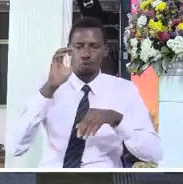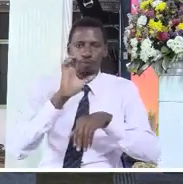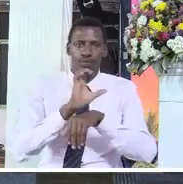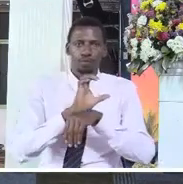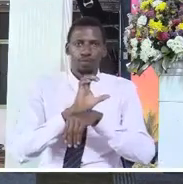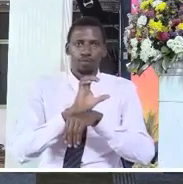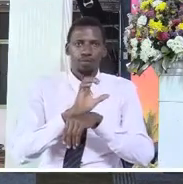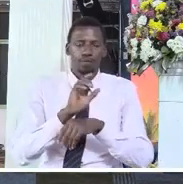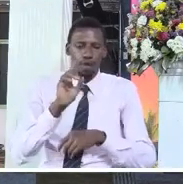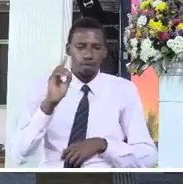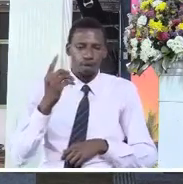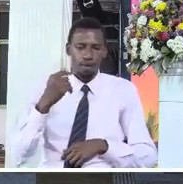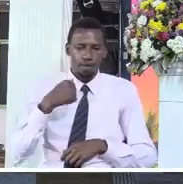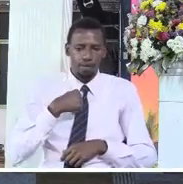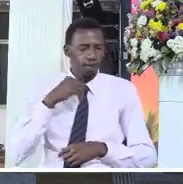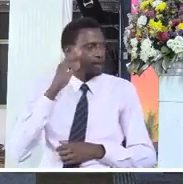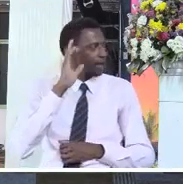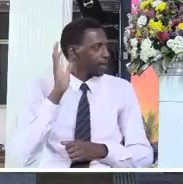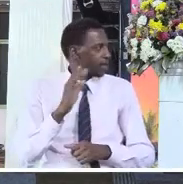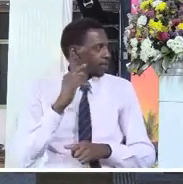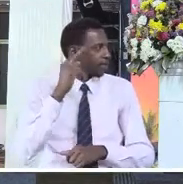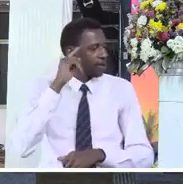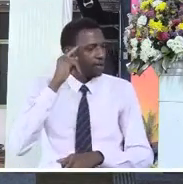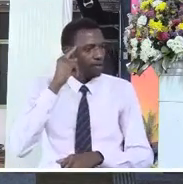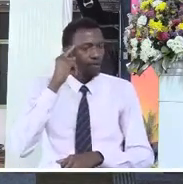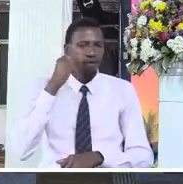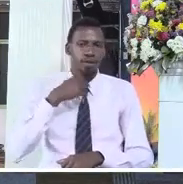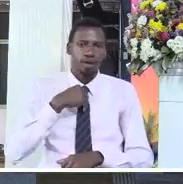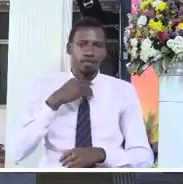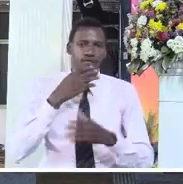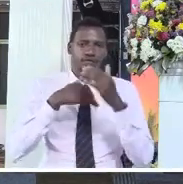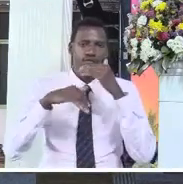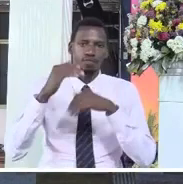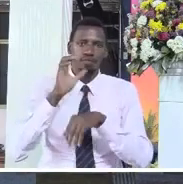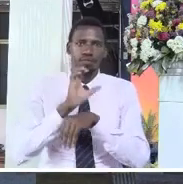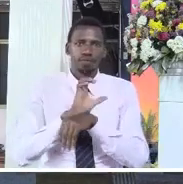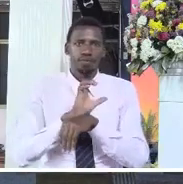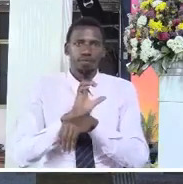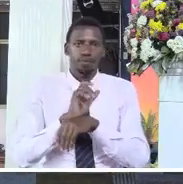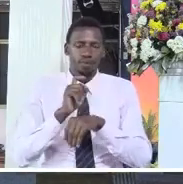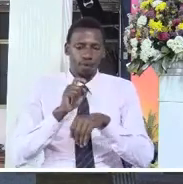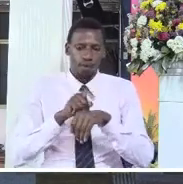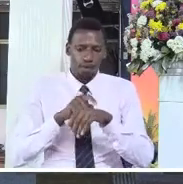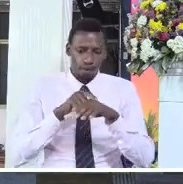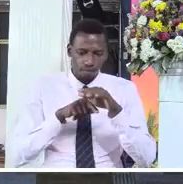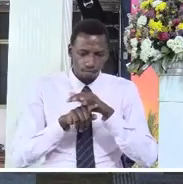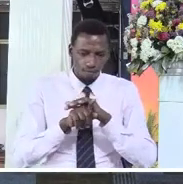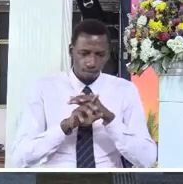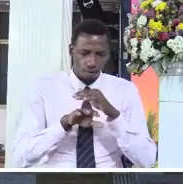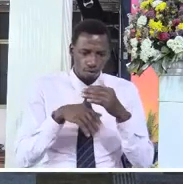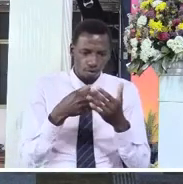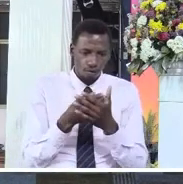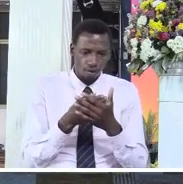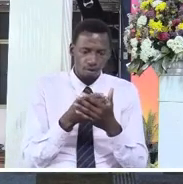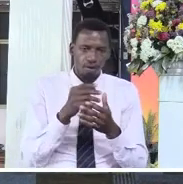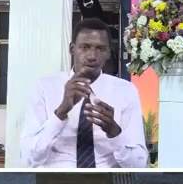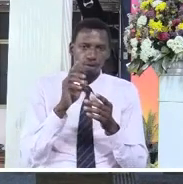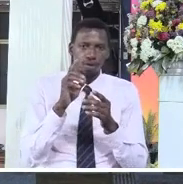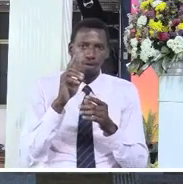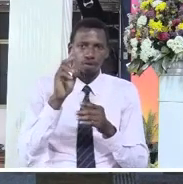I first of all never perceived that there would be a campus church. When I came to the university in 2019,